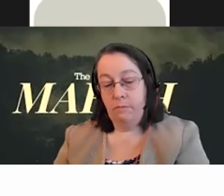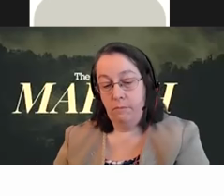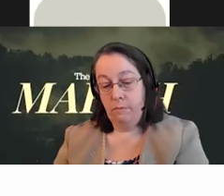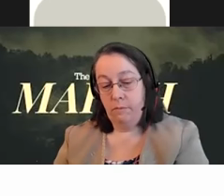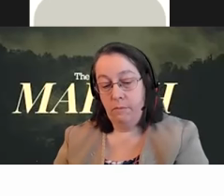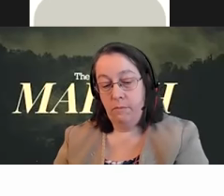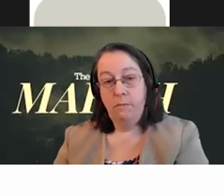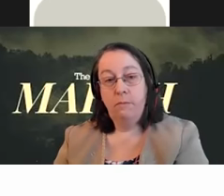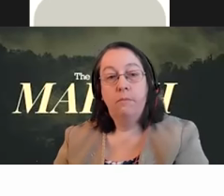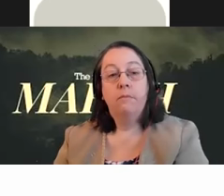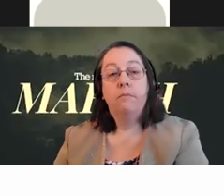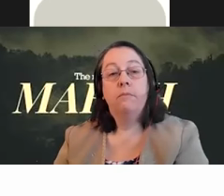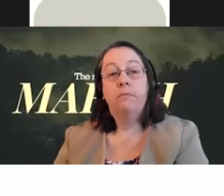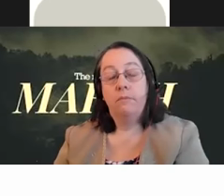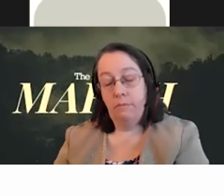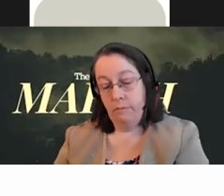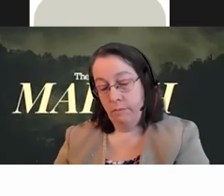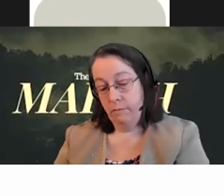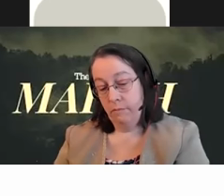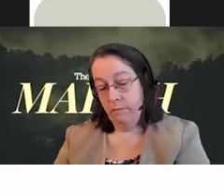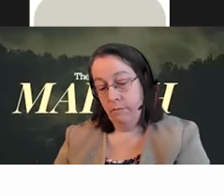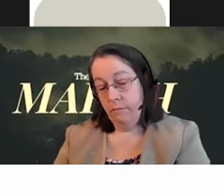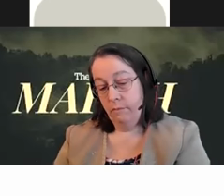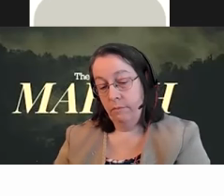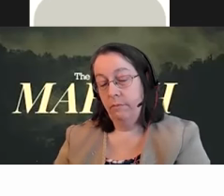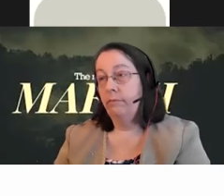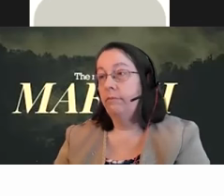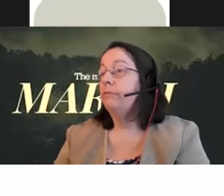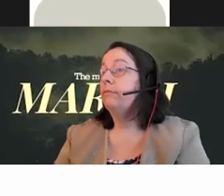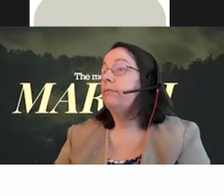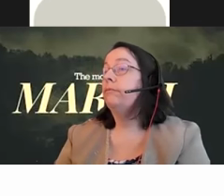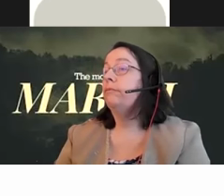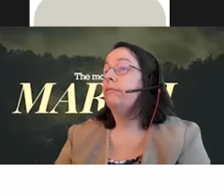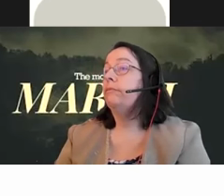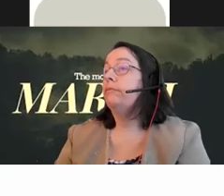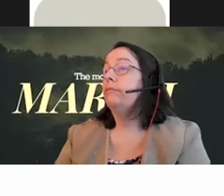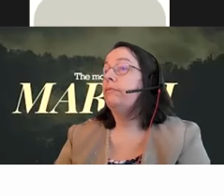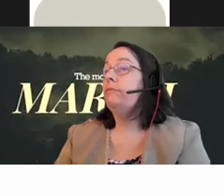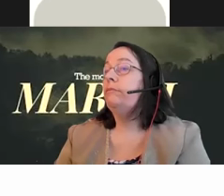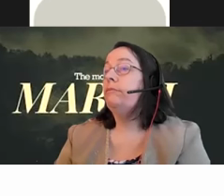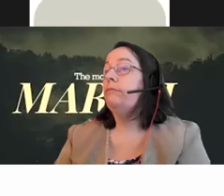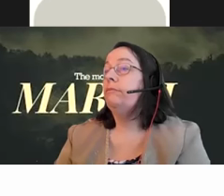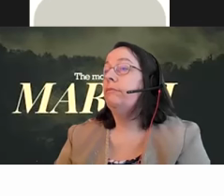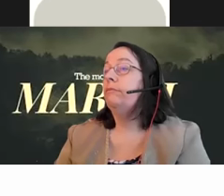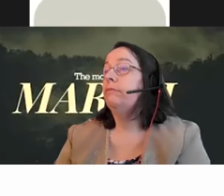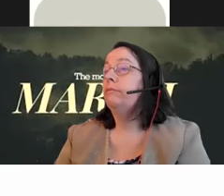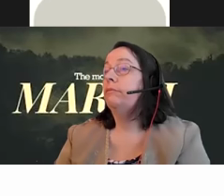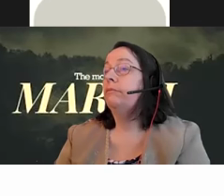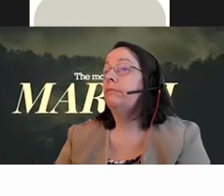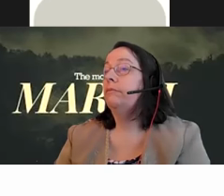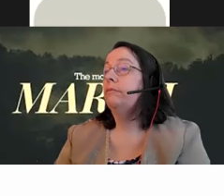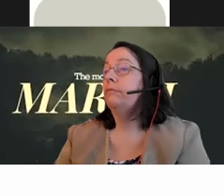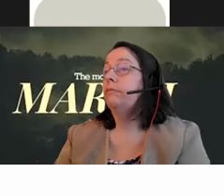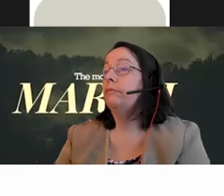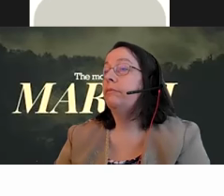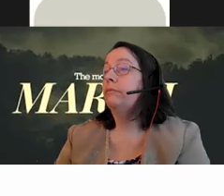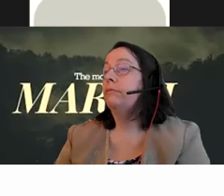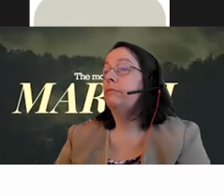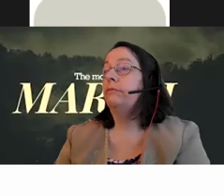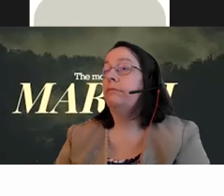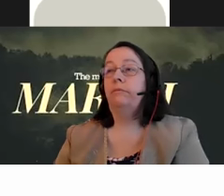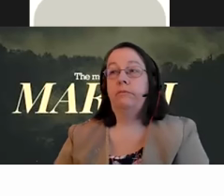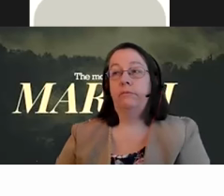after school activities and sit there in the bleacher and work on their homework. Next, please. The third one is really important too, and